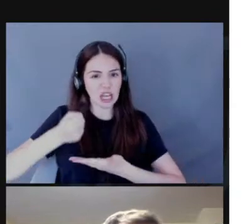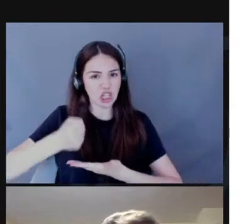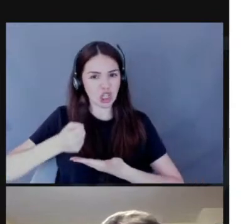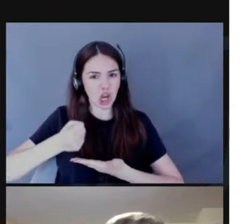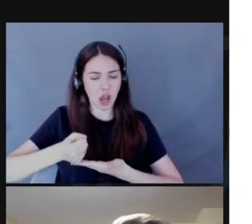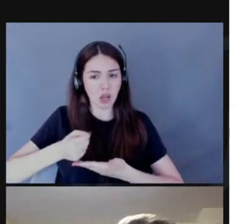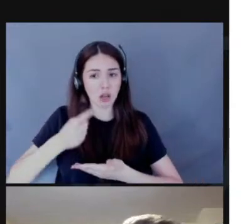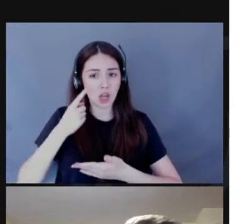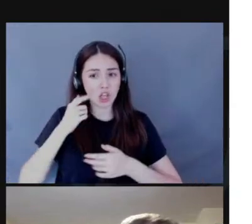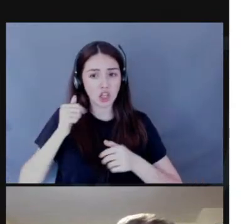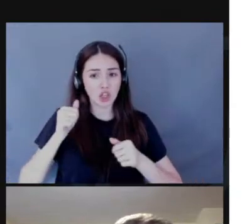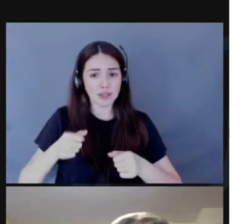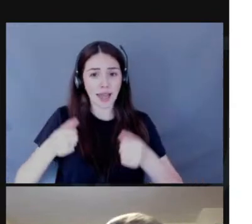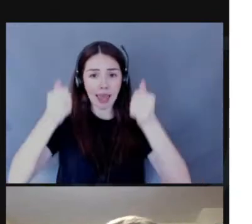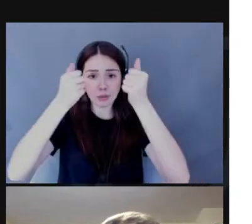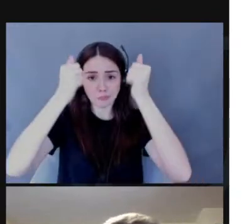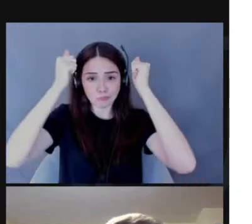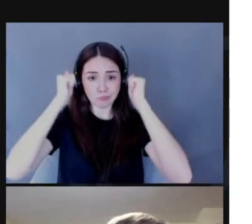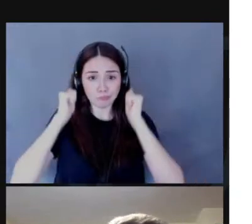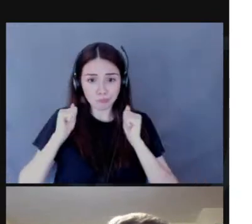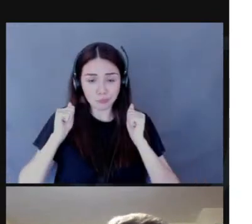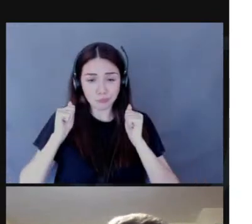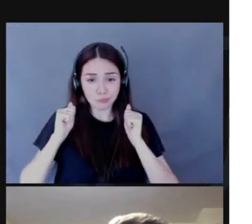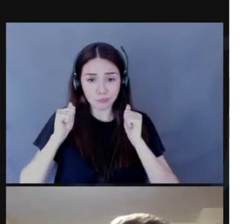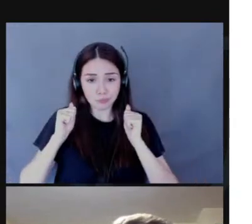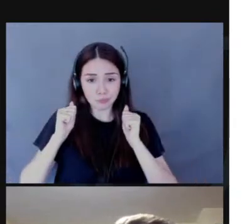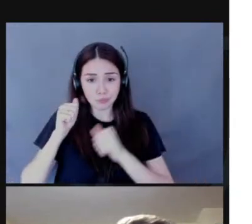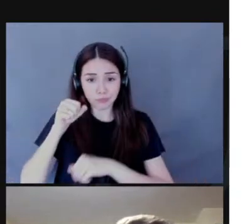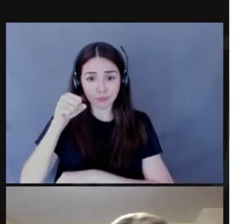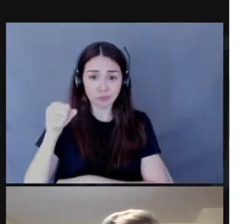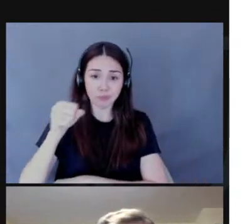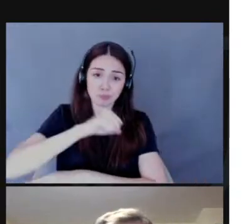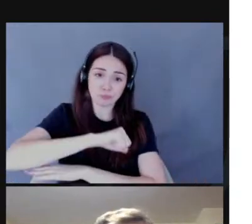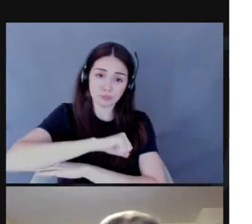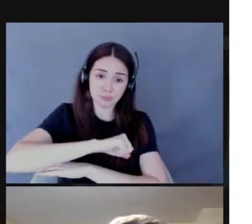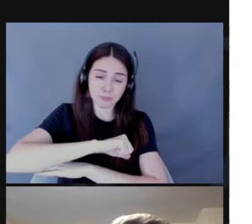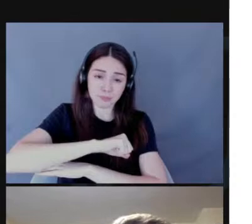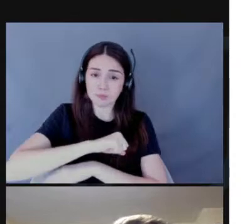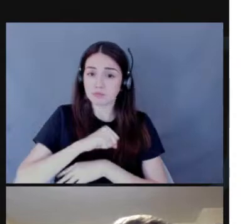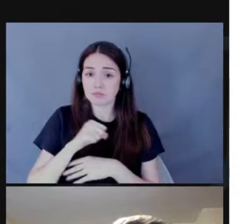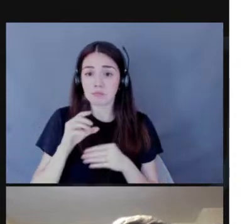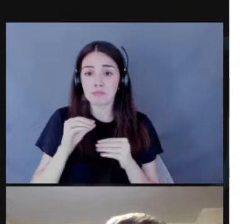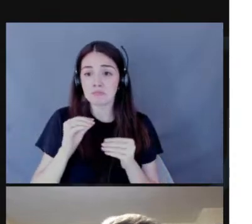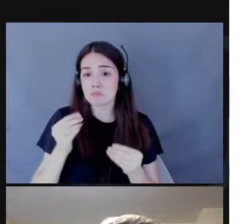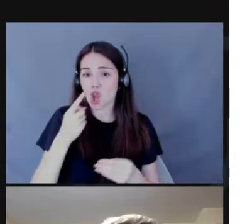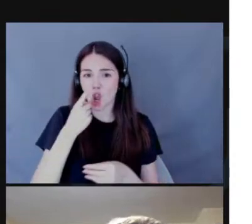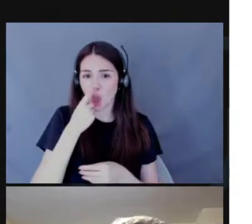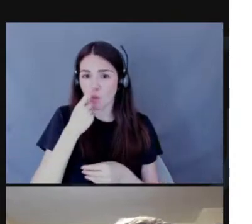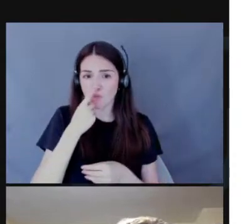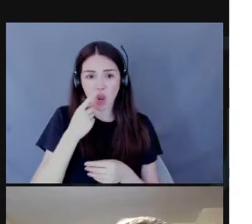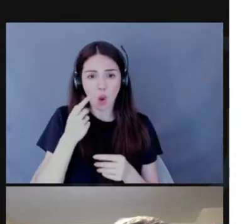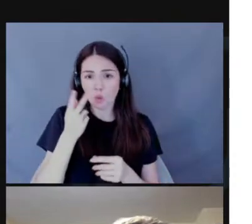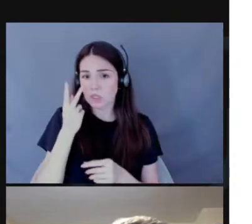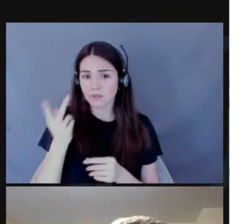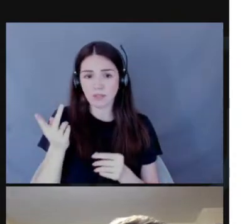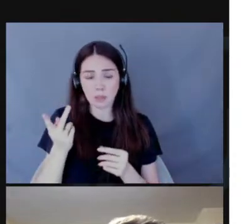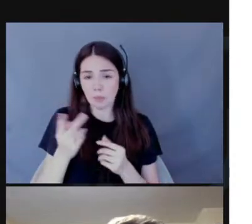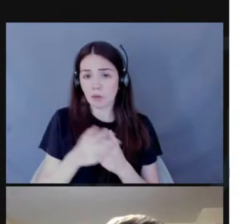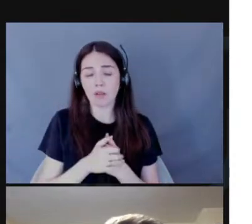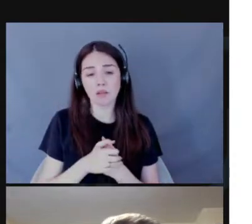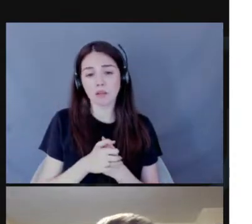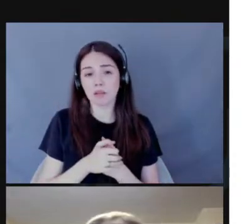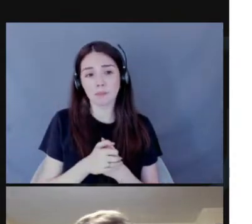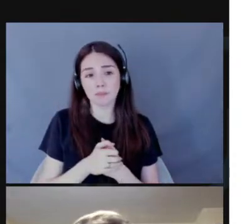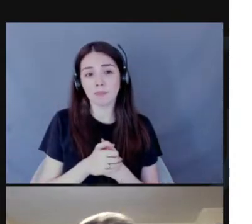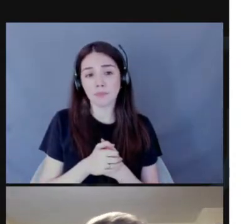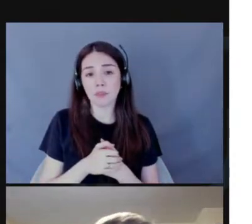with a stocking and face head down and horizontally. There was no nose-like object visible, and